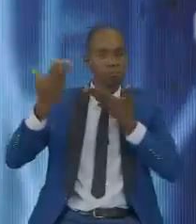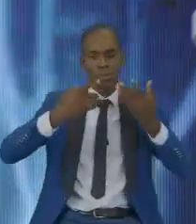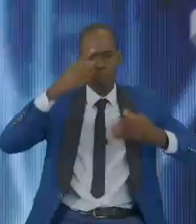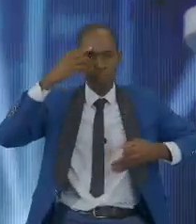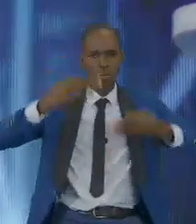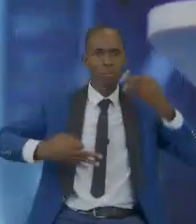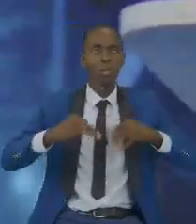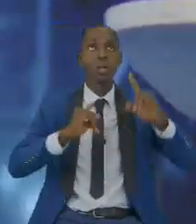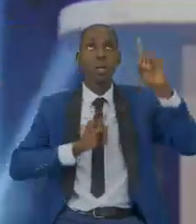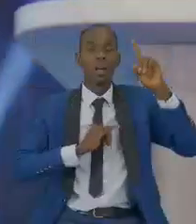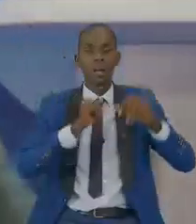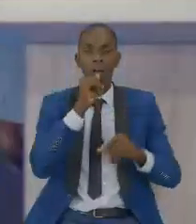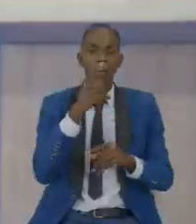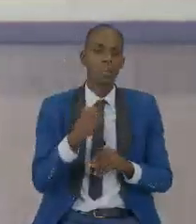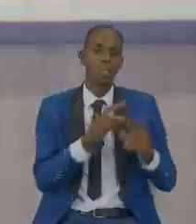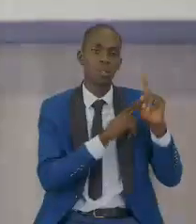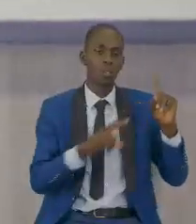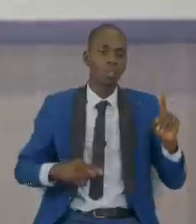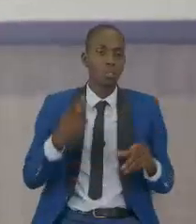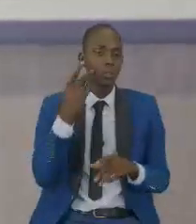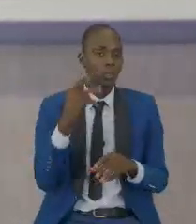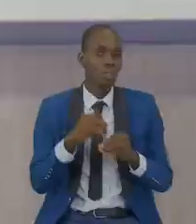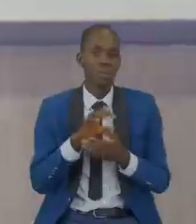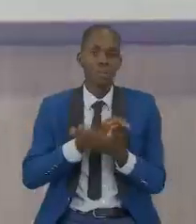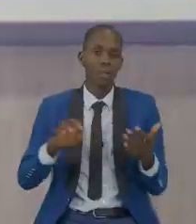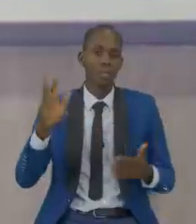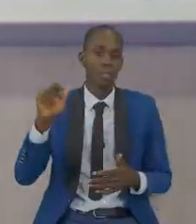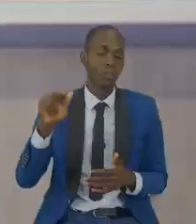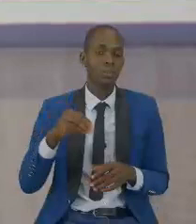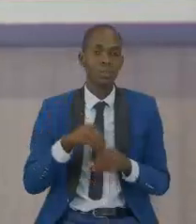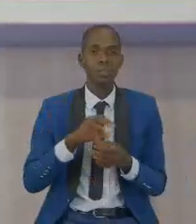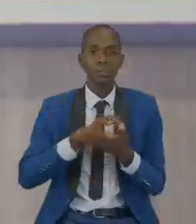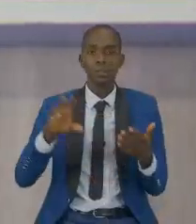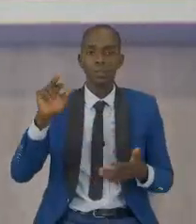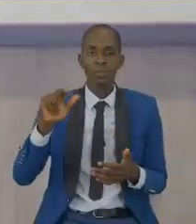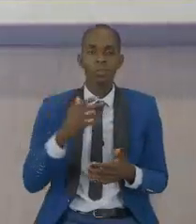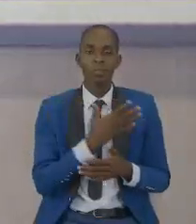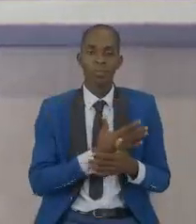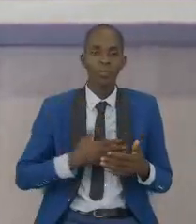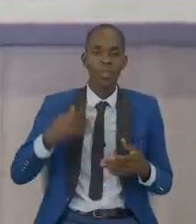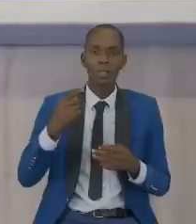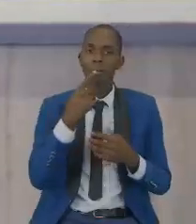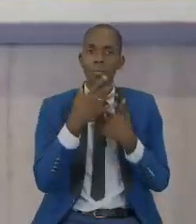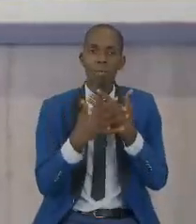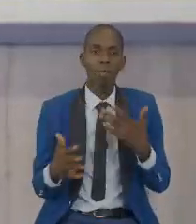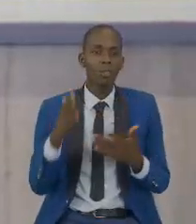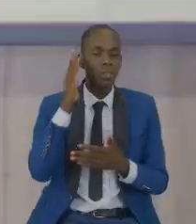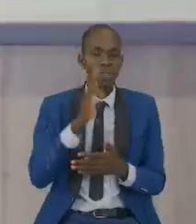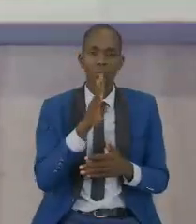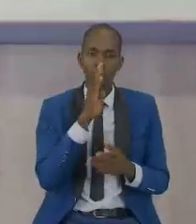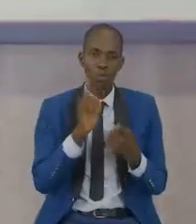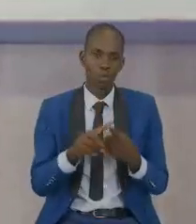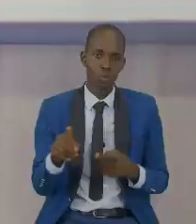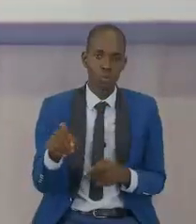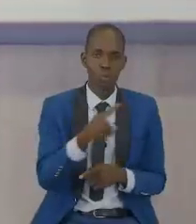the Lord. And then he tells us in verse 13, And the blood shall be to you